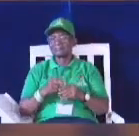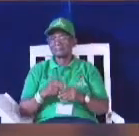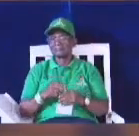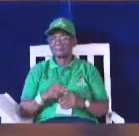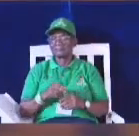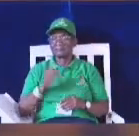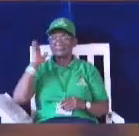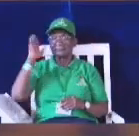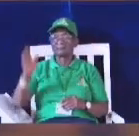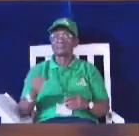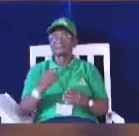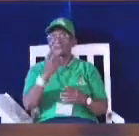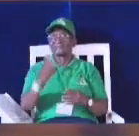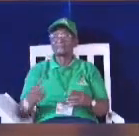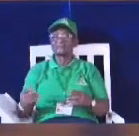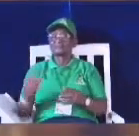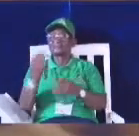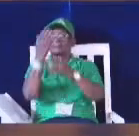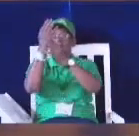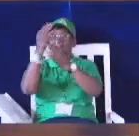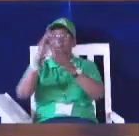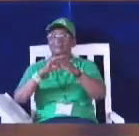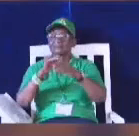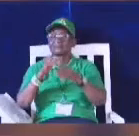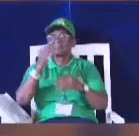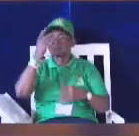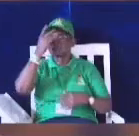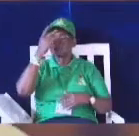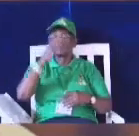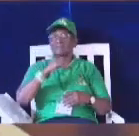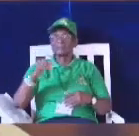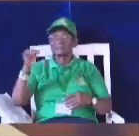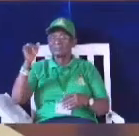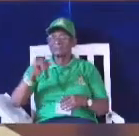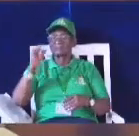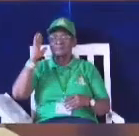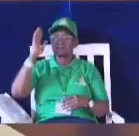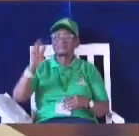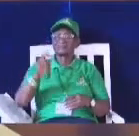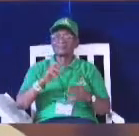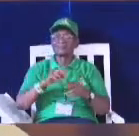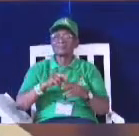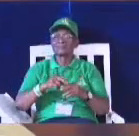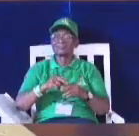you will lay hands on the sick, and they will recover.